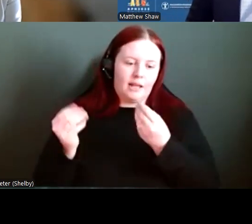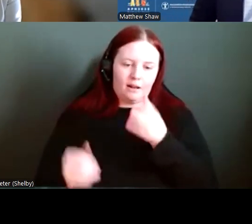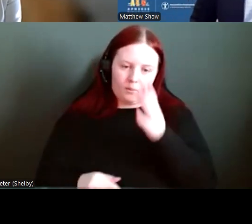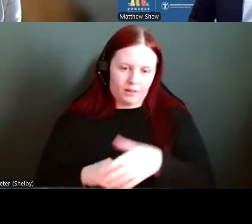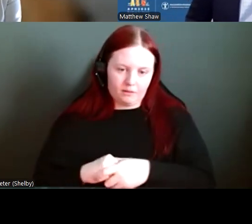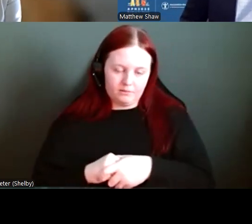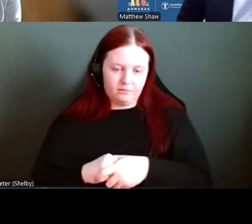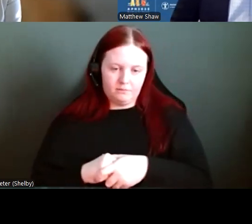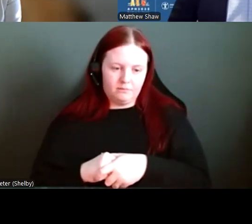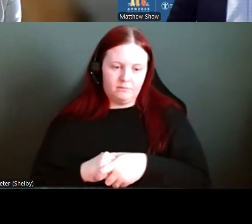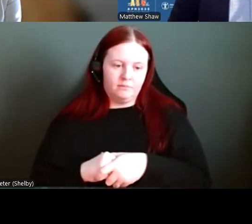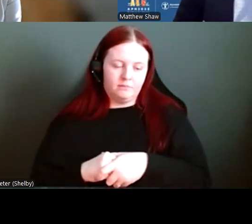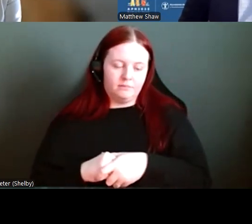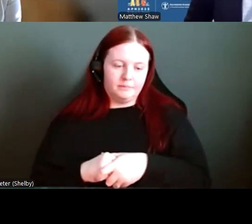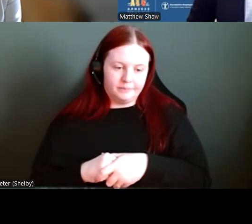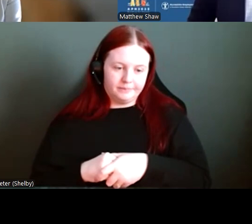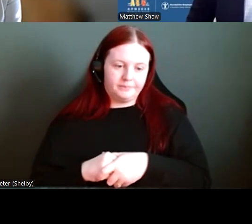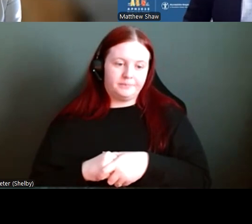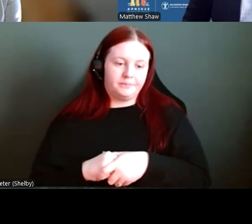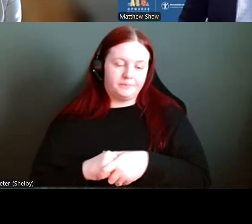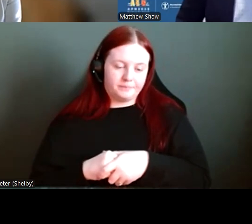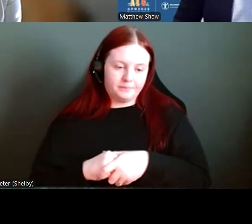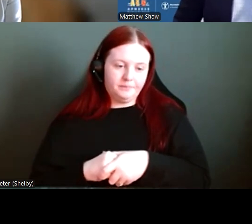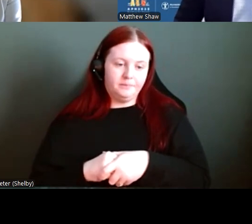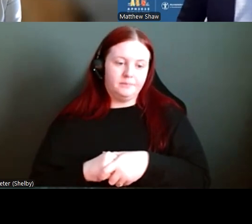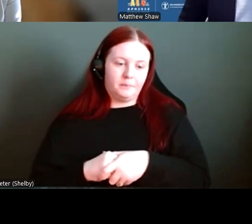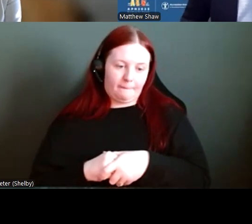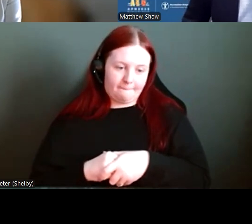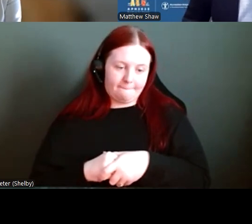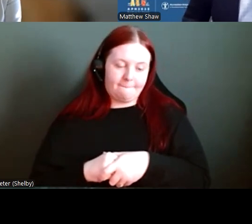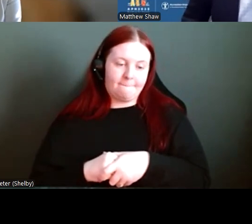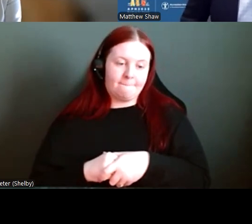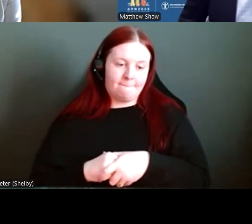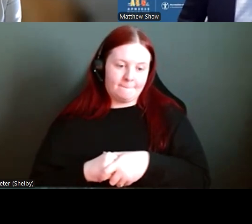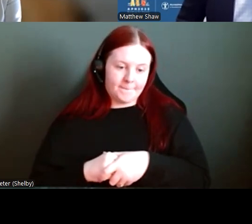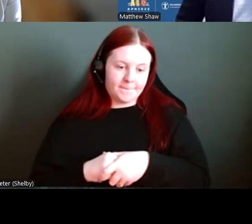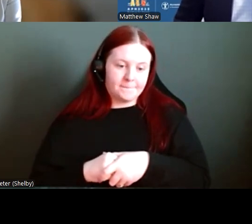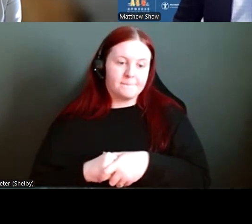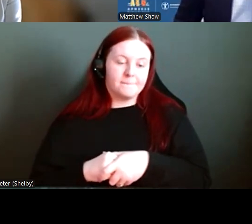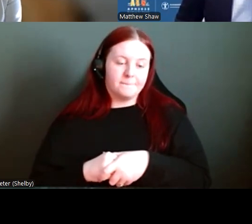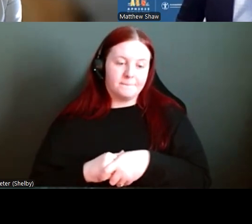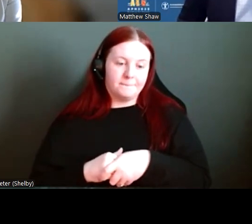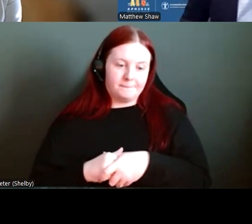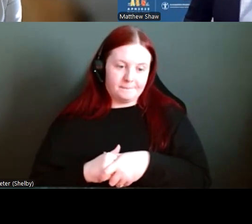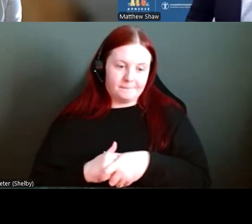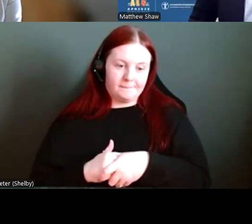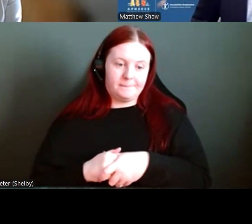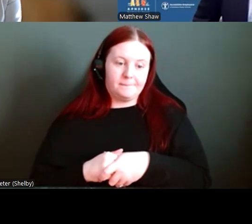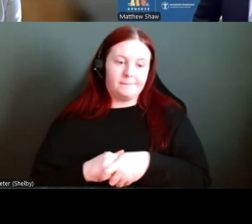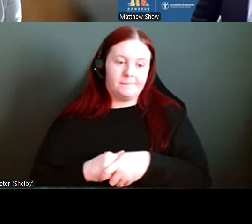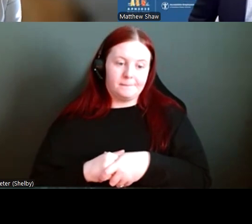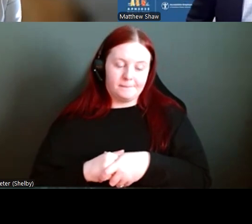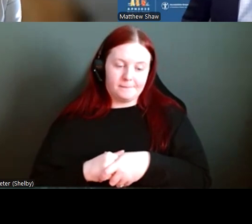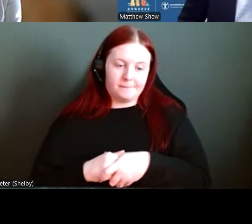the better your data points are going to be. One of the ways that can help kind of start to build that